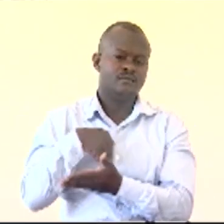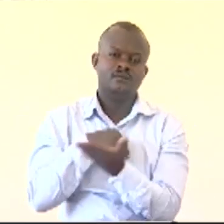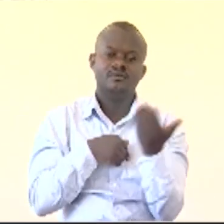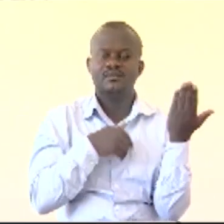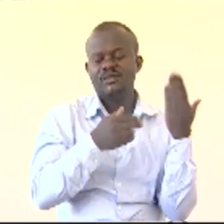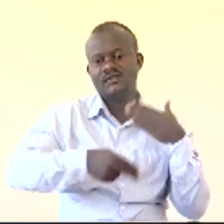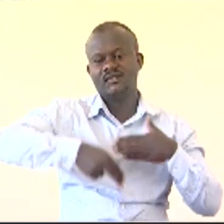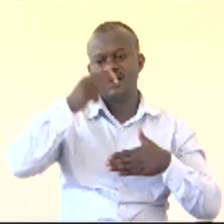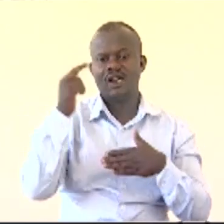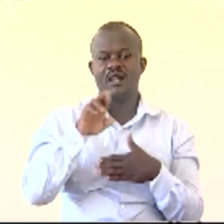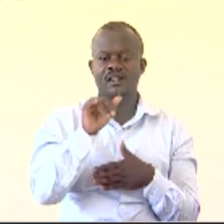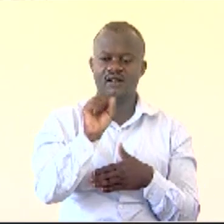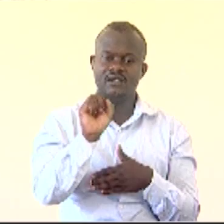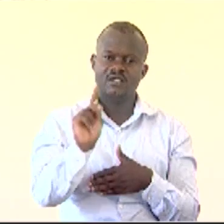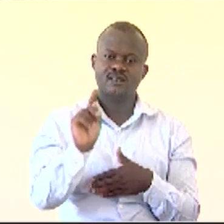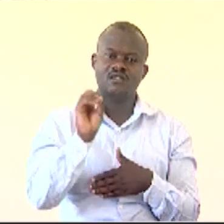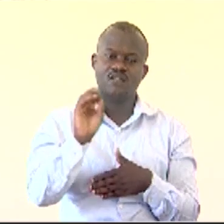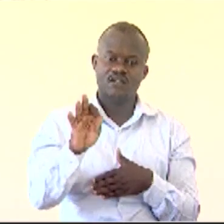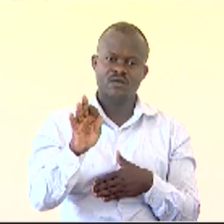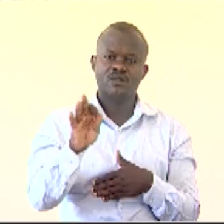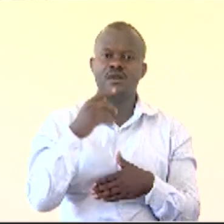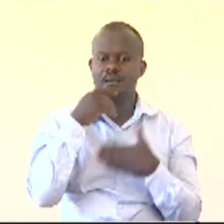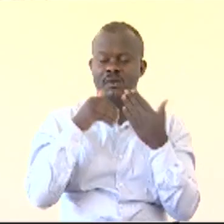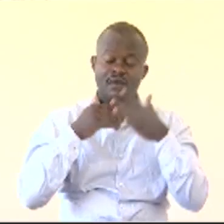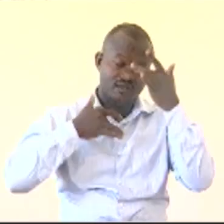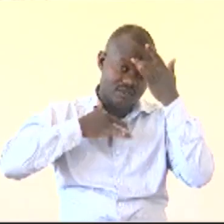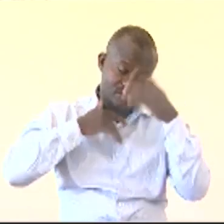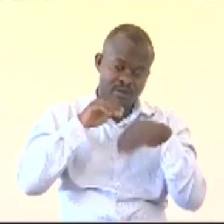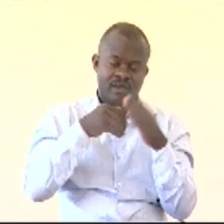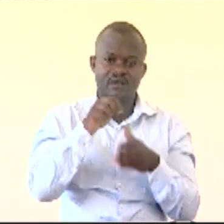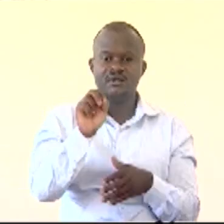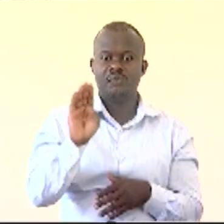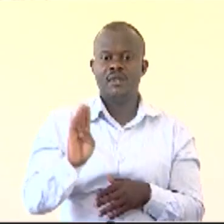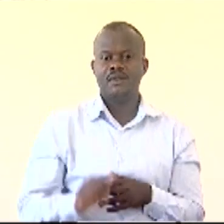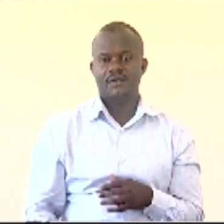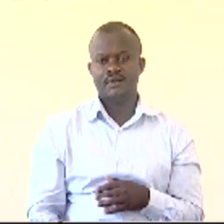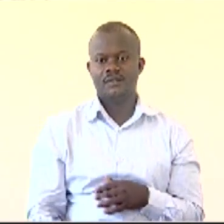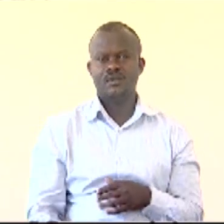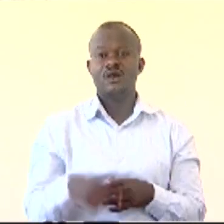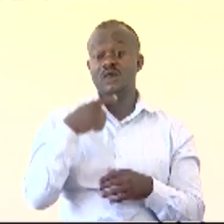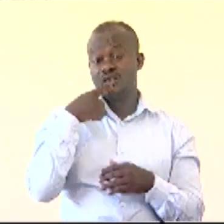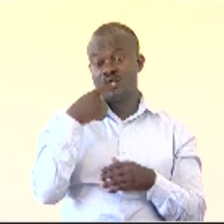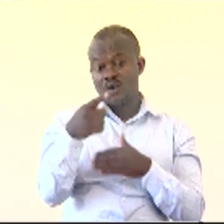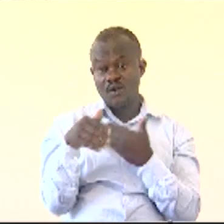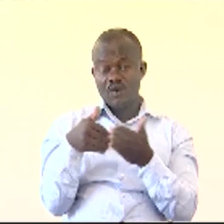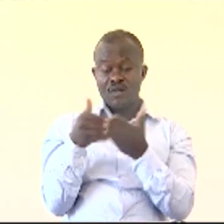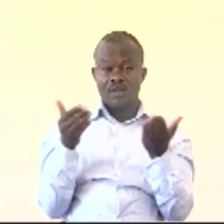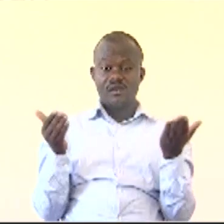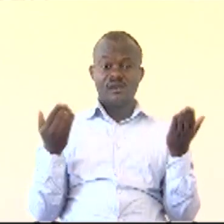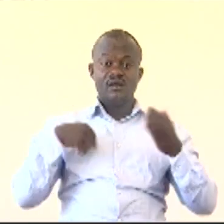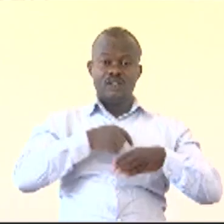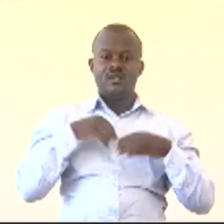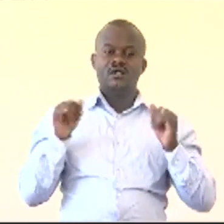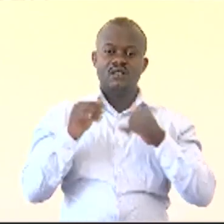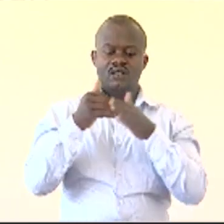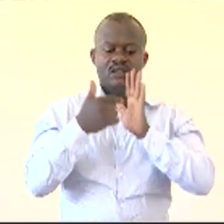risk of being infected with tuberculosis. So we have tried to mention